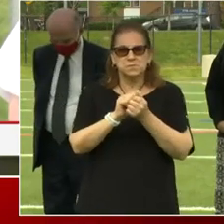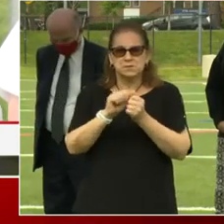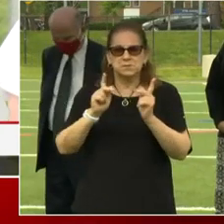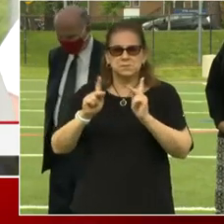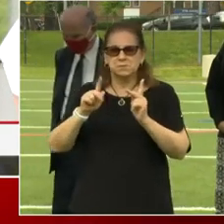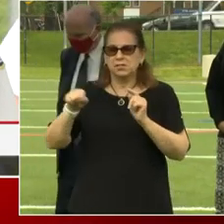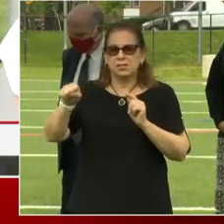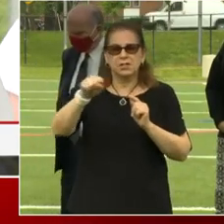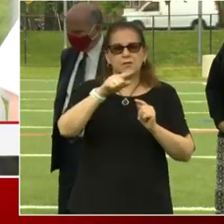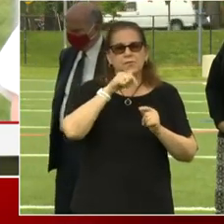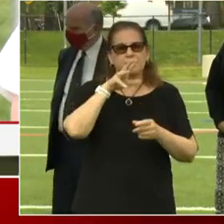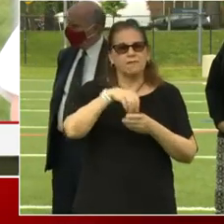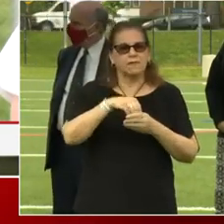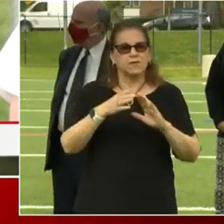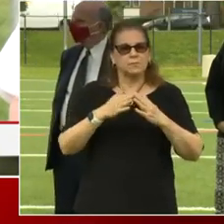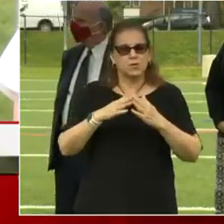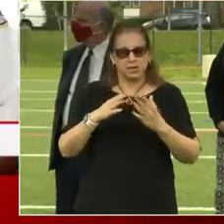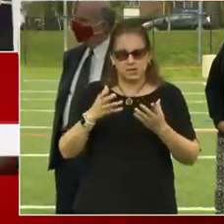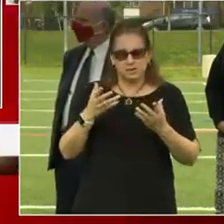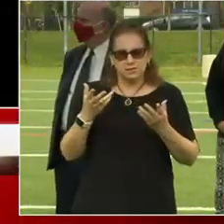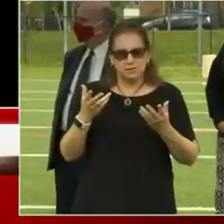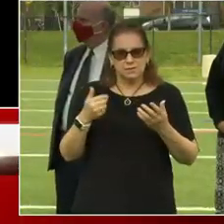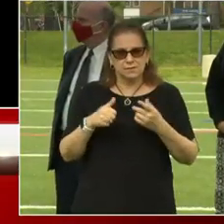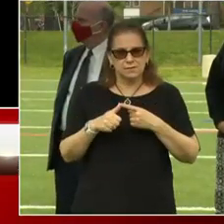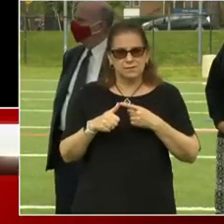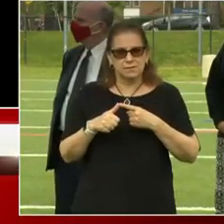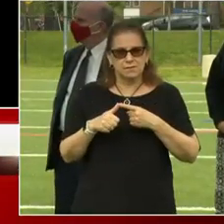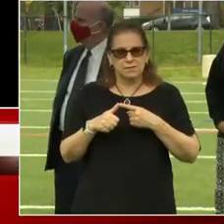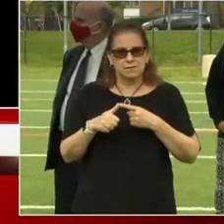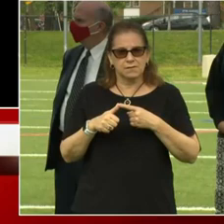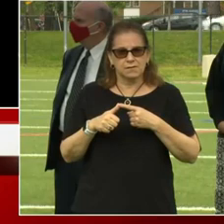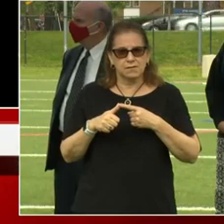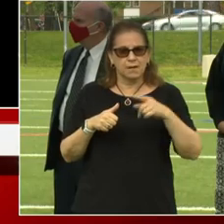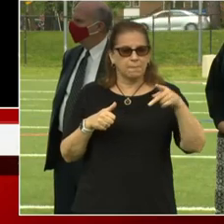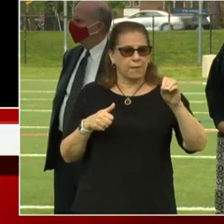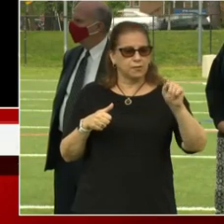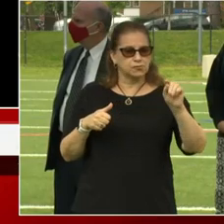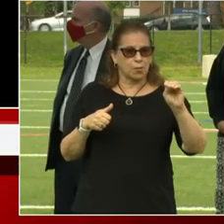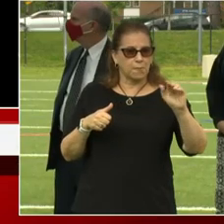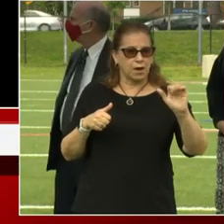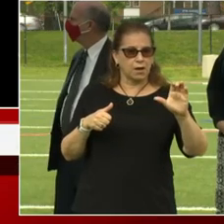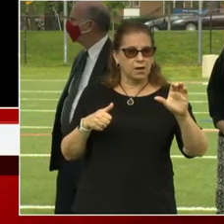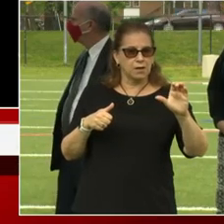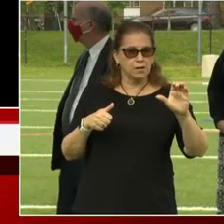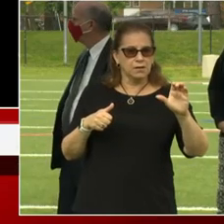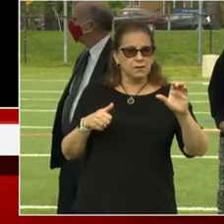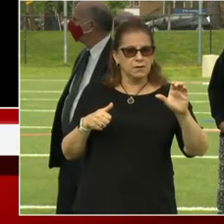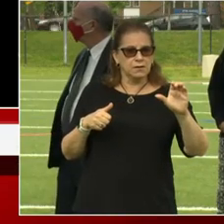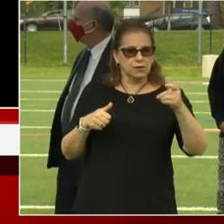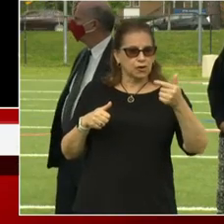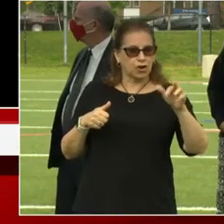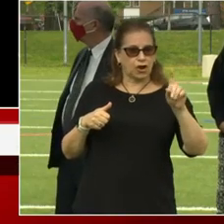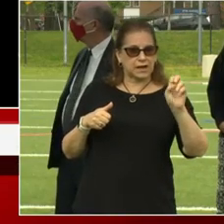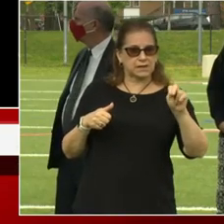Crime Initiative areas. Potomac Gardens in the 1st District will be led by Captain Tasha Bryant. Just raise your hand.